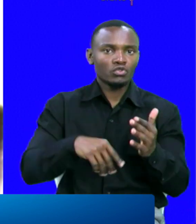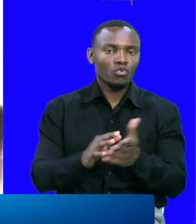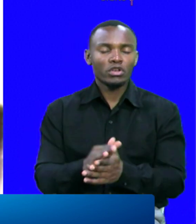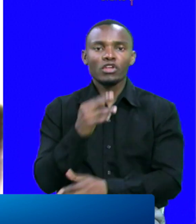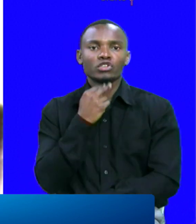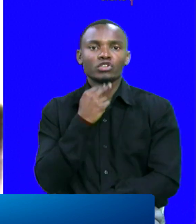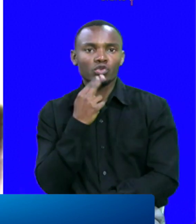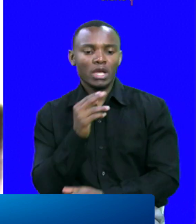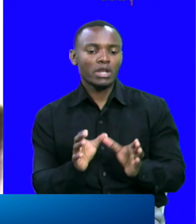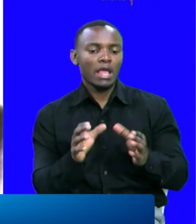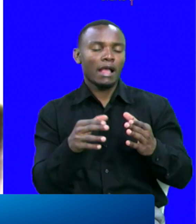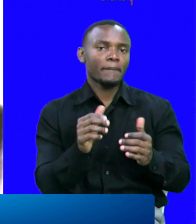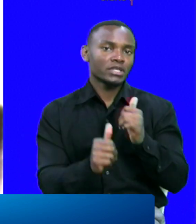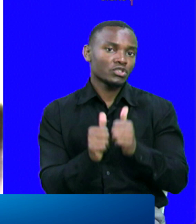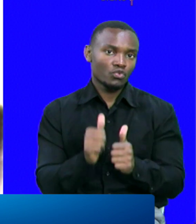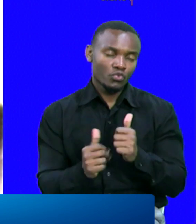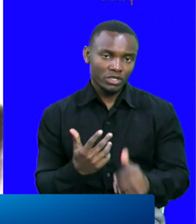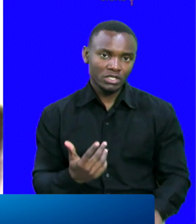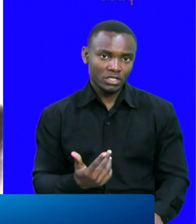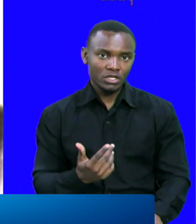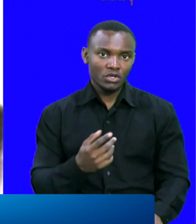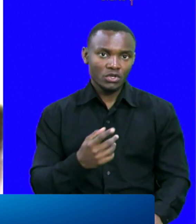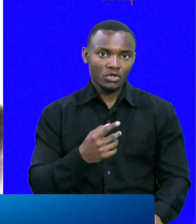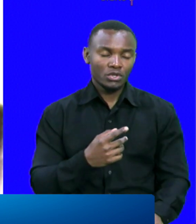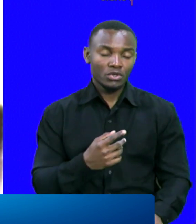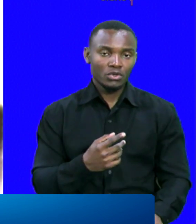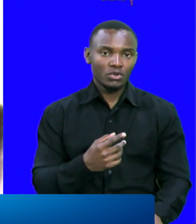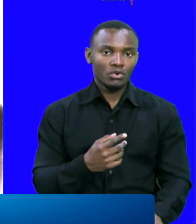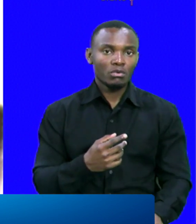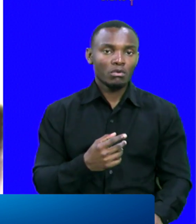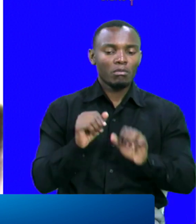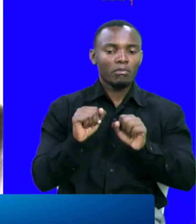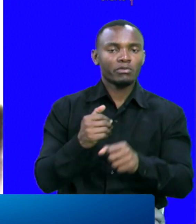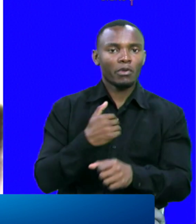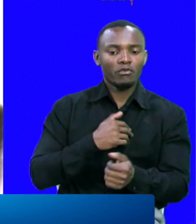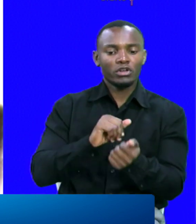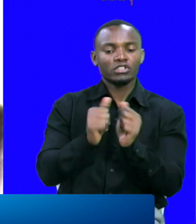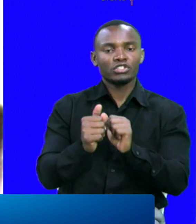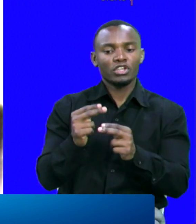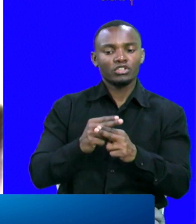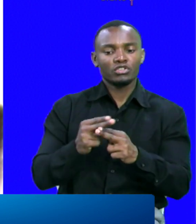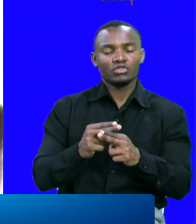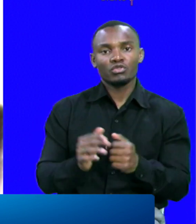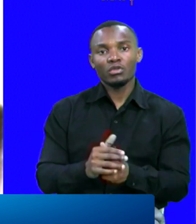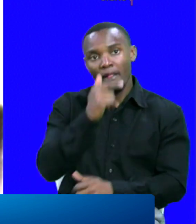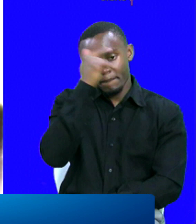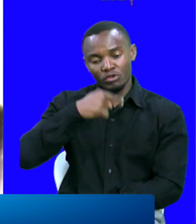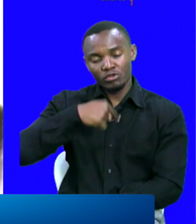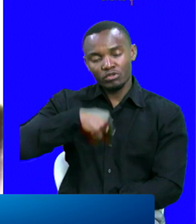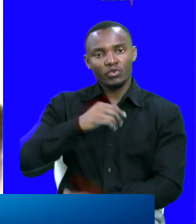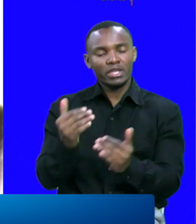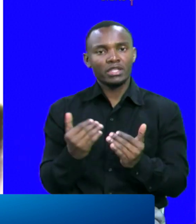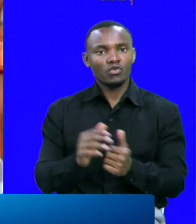dropping down, even as the government struggles to put measures and mechanisms in place to manage the